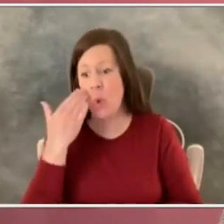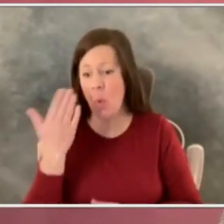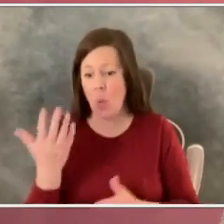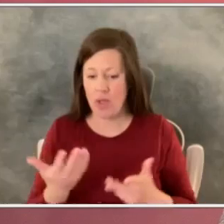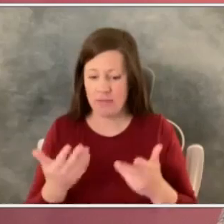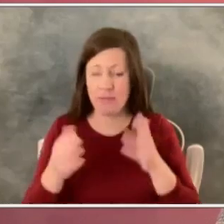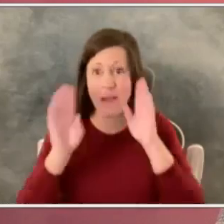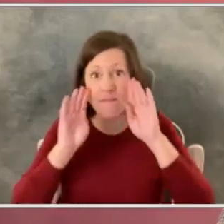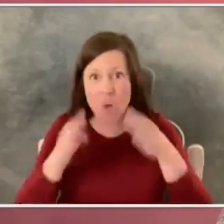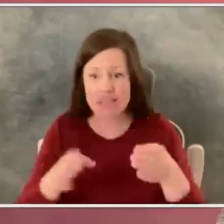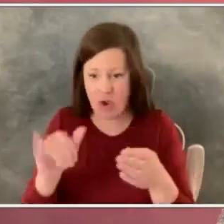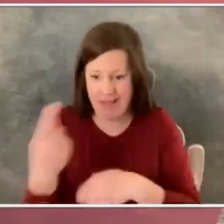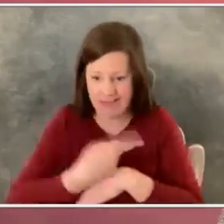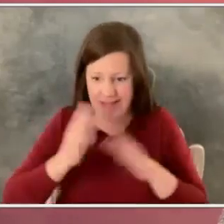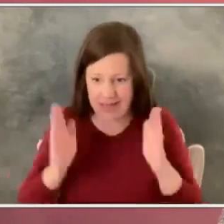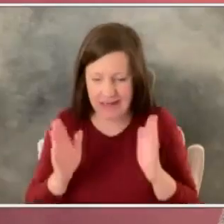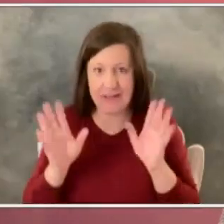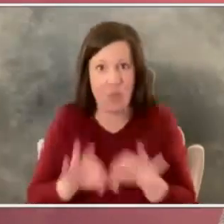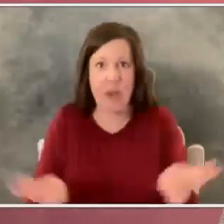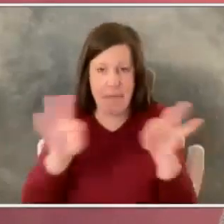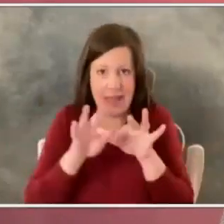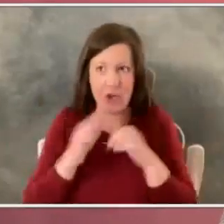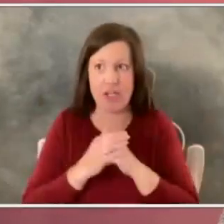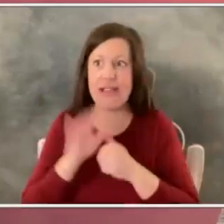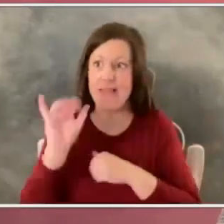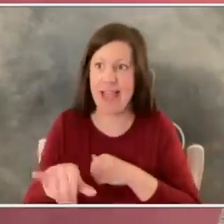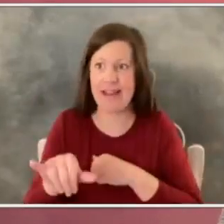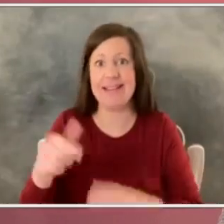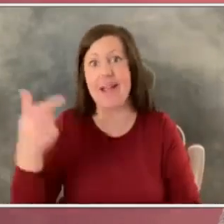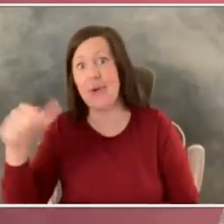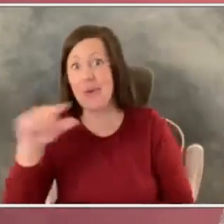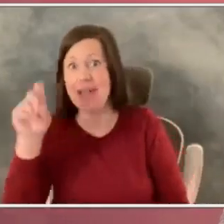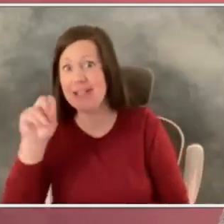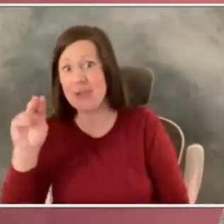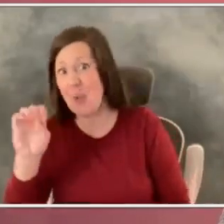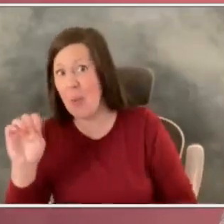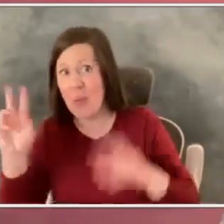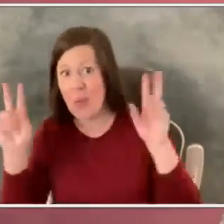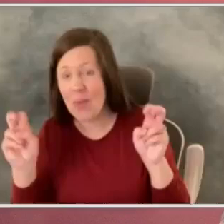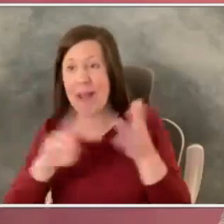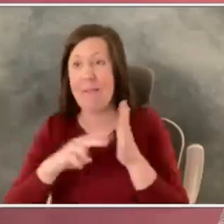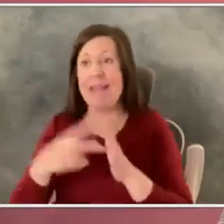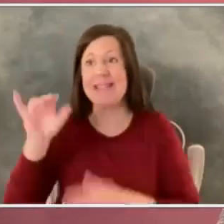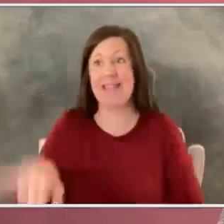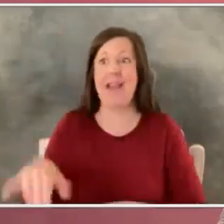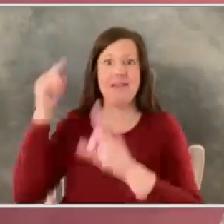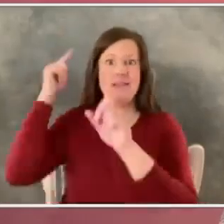that matters. That is the green zone. That's the gold mine.